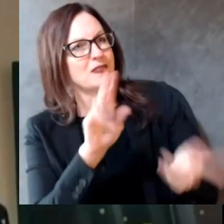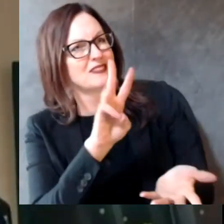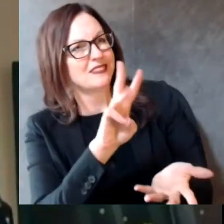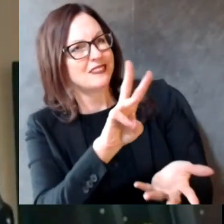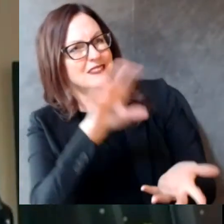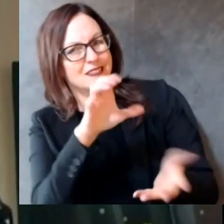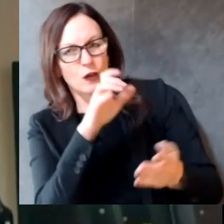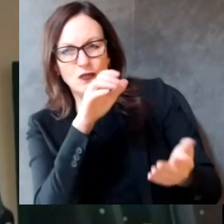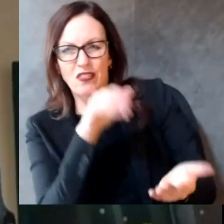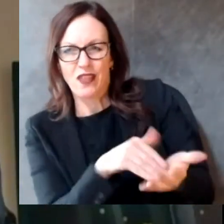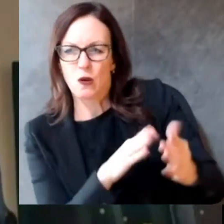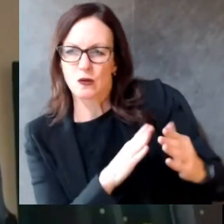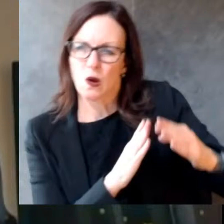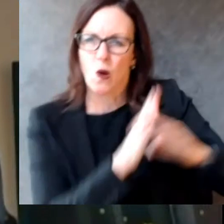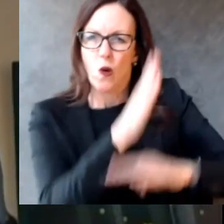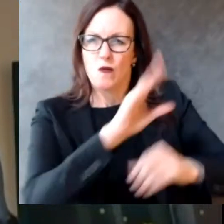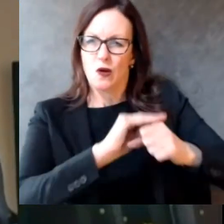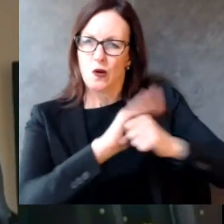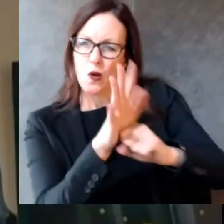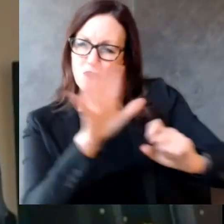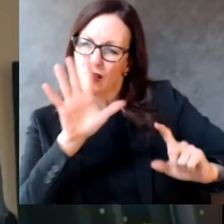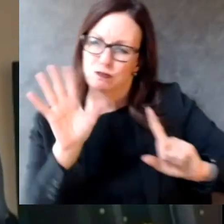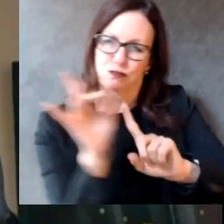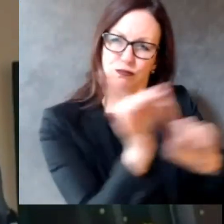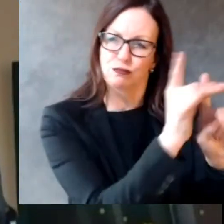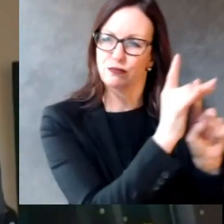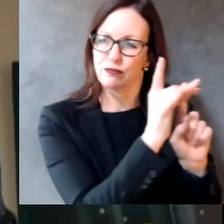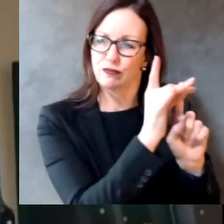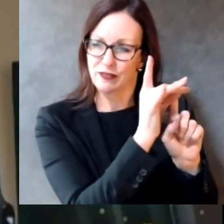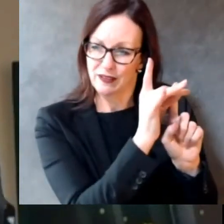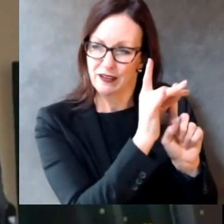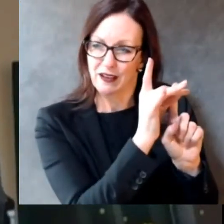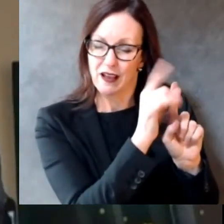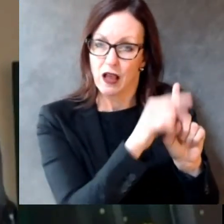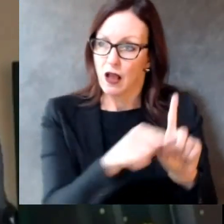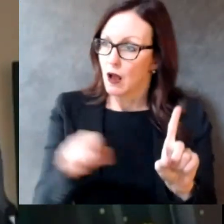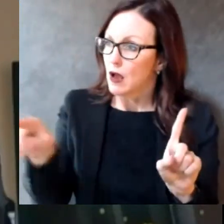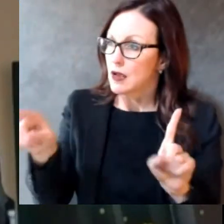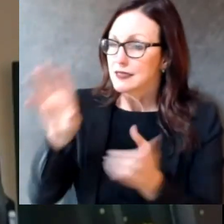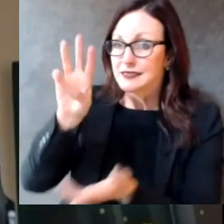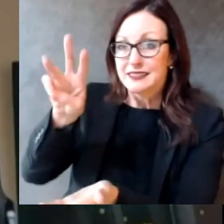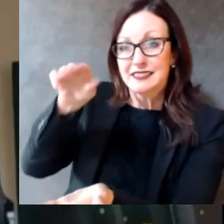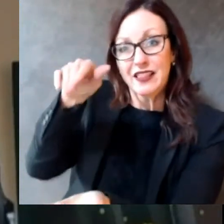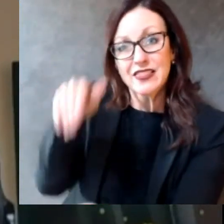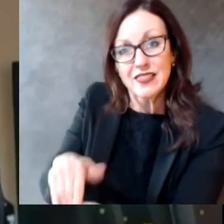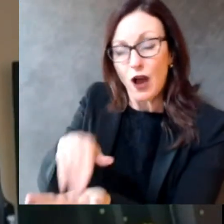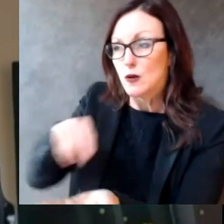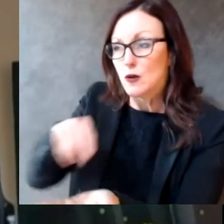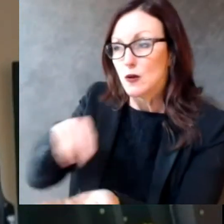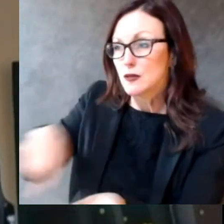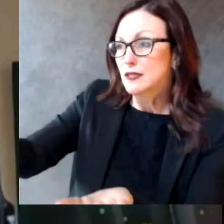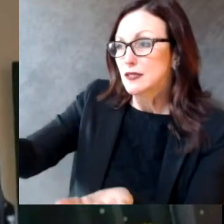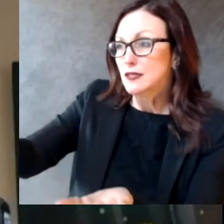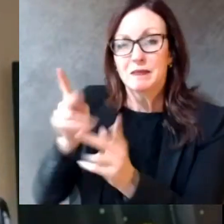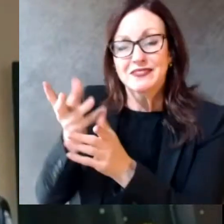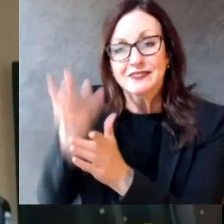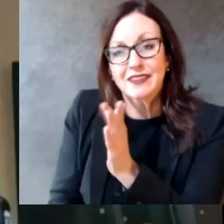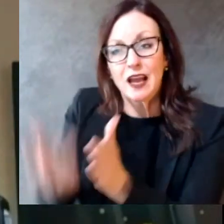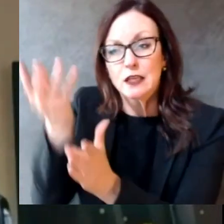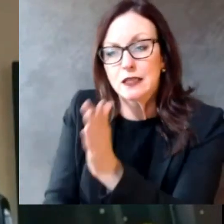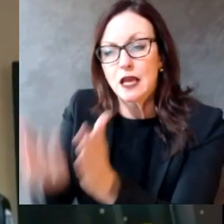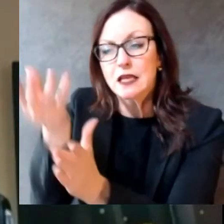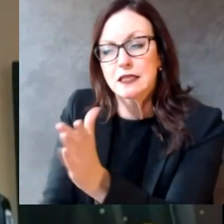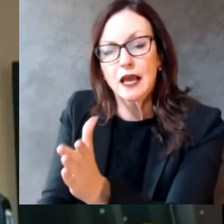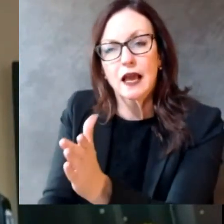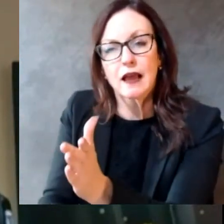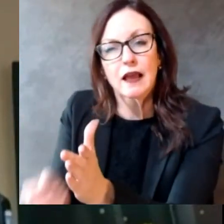who called to check on her dad who had COVID-19, only to hear him struggle to breathe, the numbers